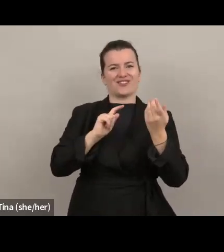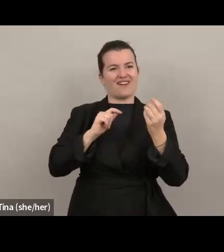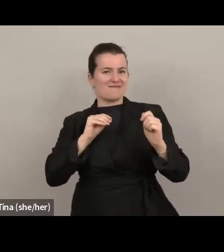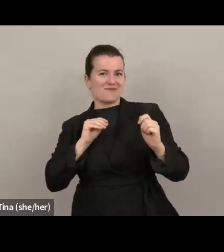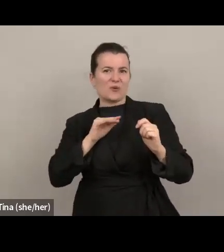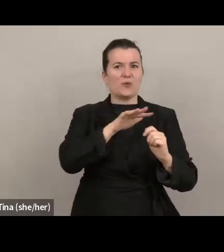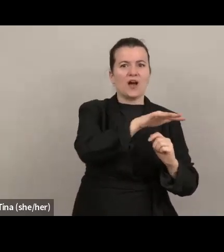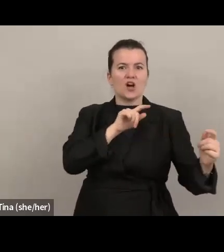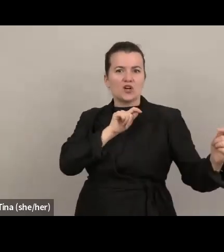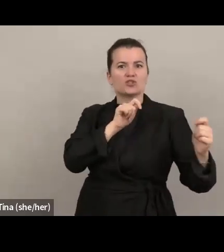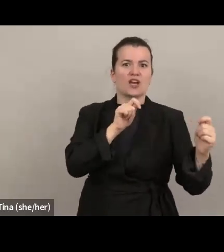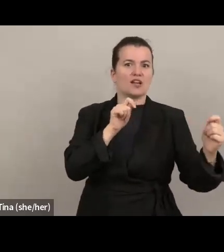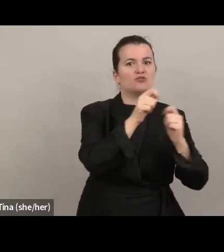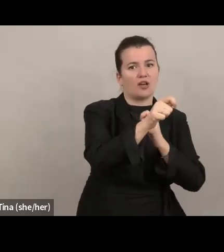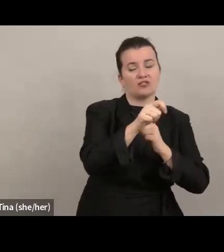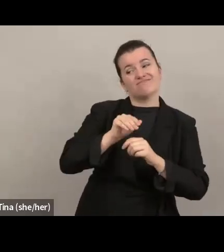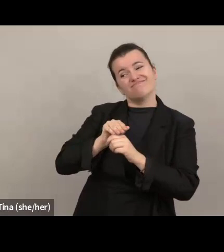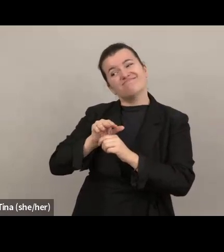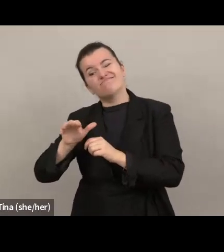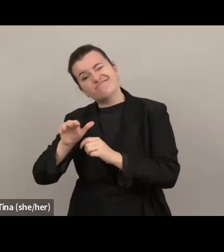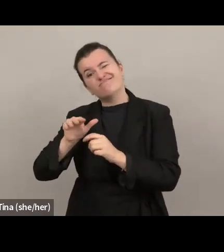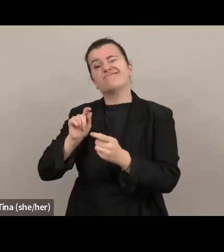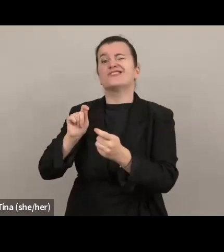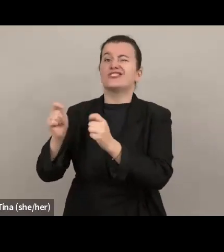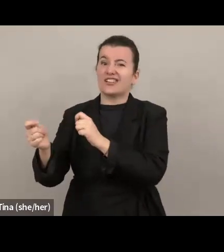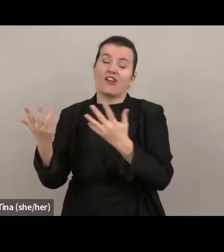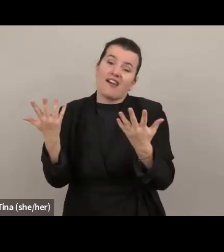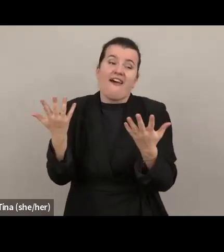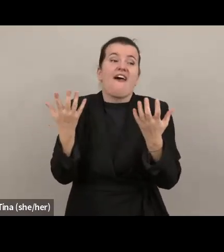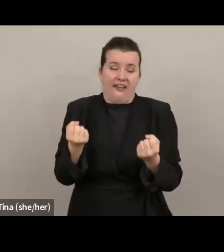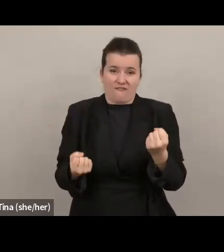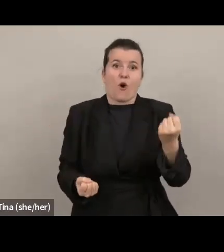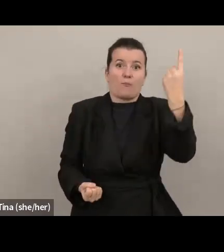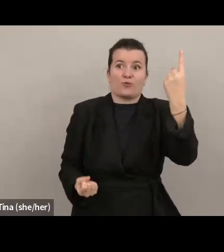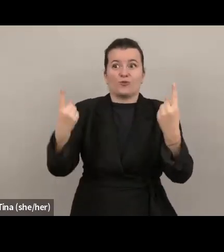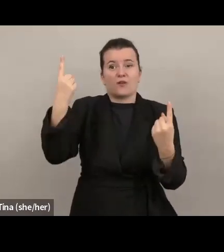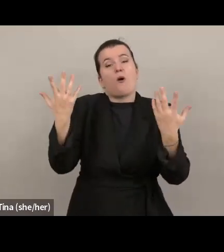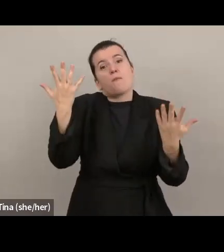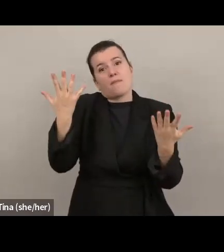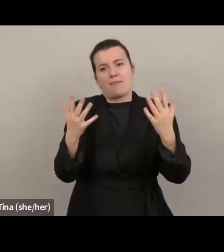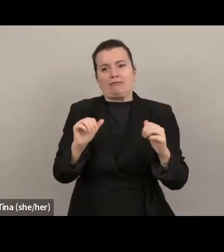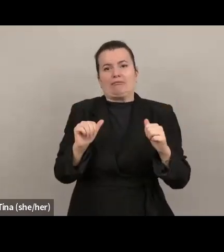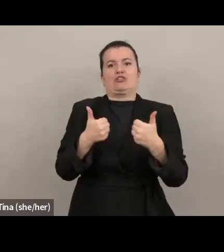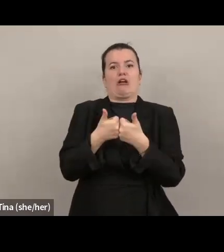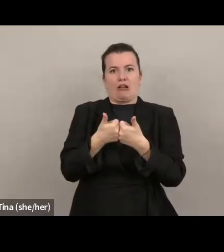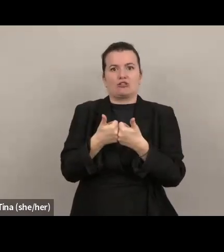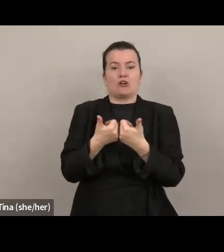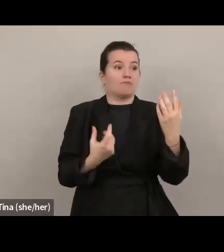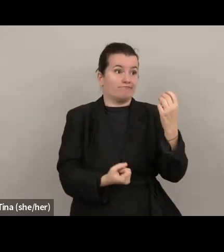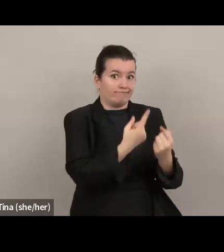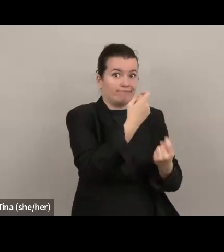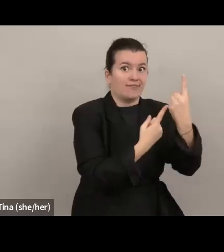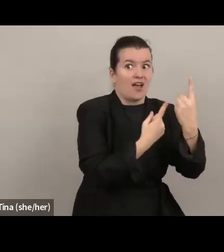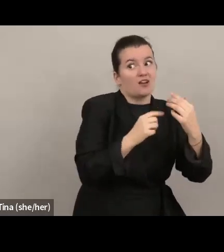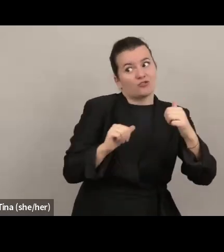time. And this introduces both opportunities and challenges. And this is what makes our discussion today